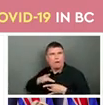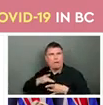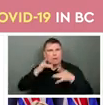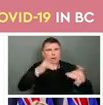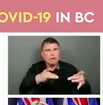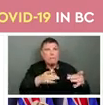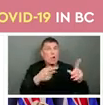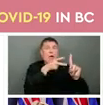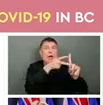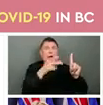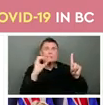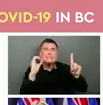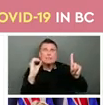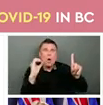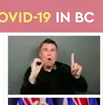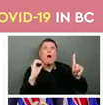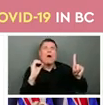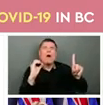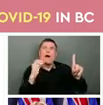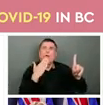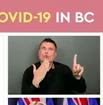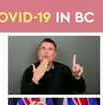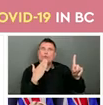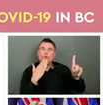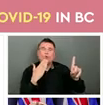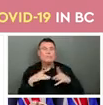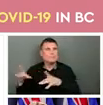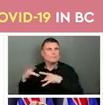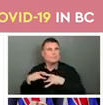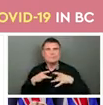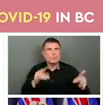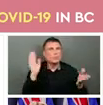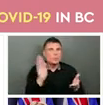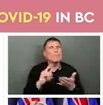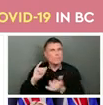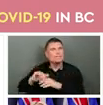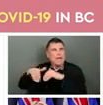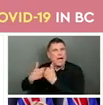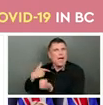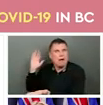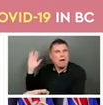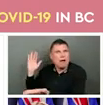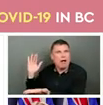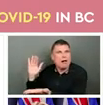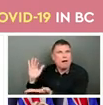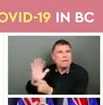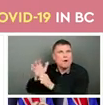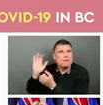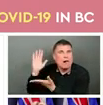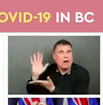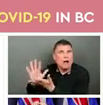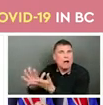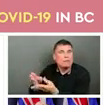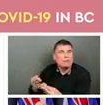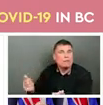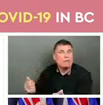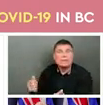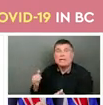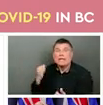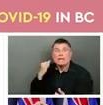the pandemic will fizzle out over time, as long as we continue to